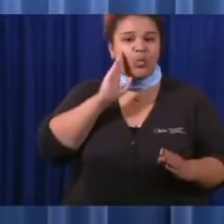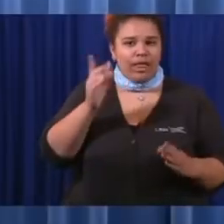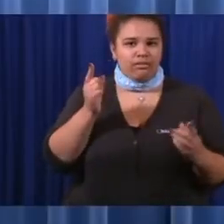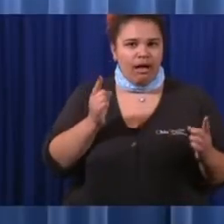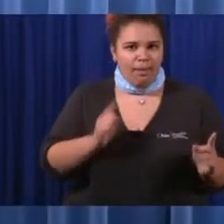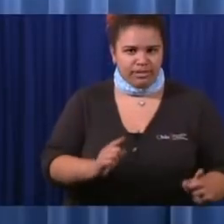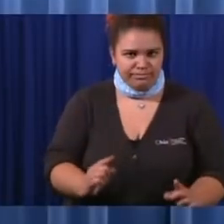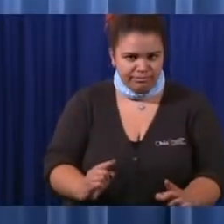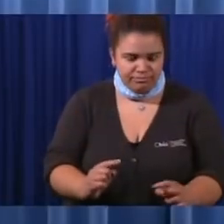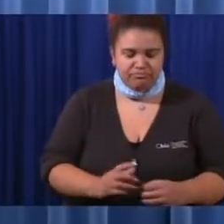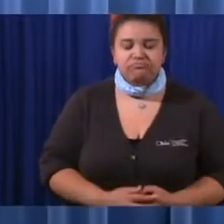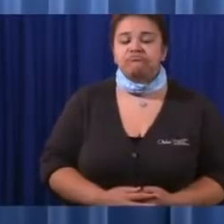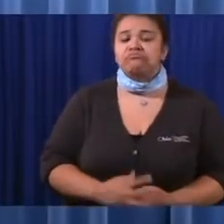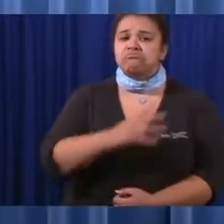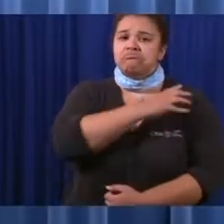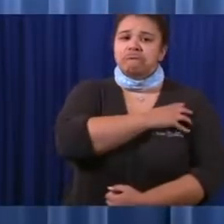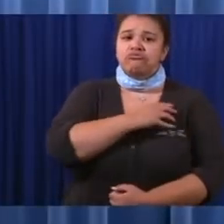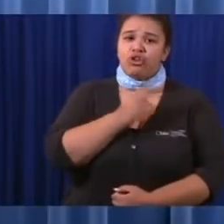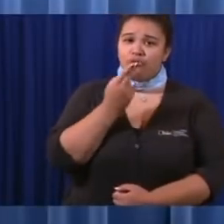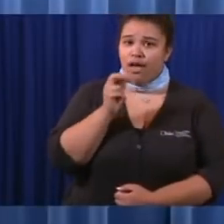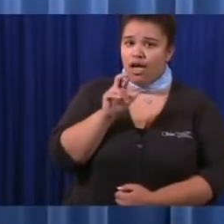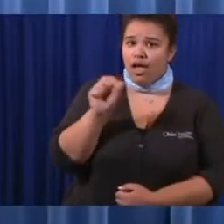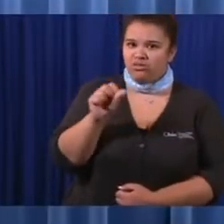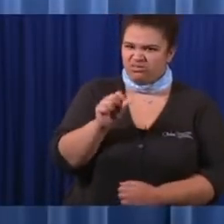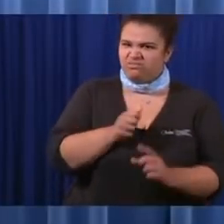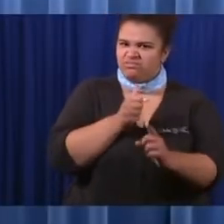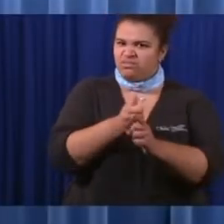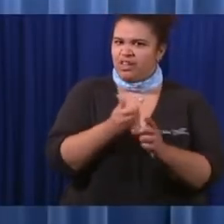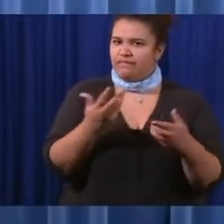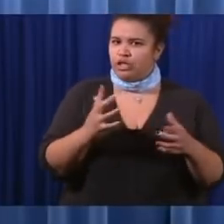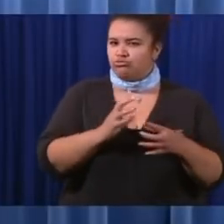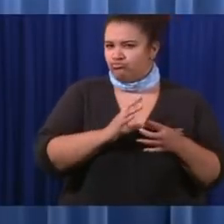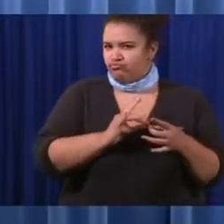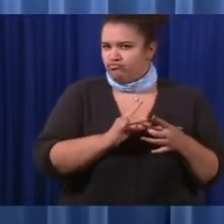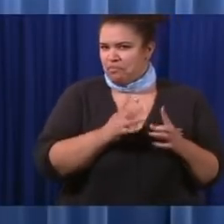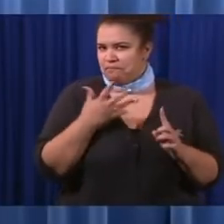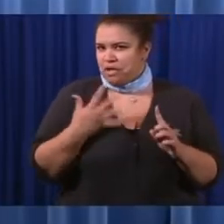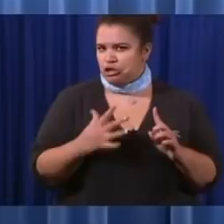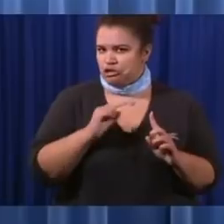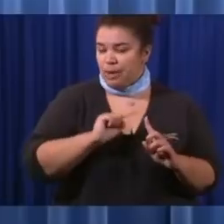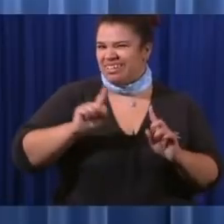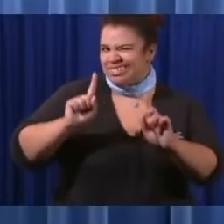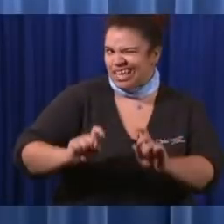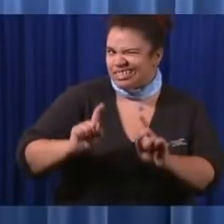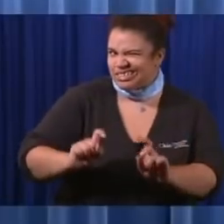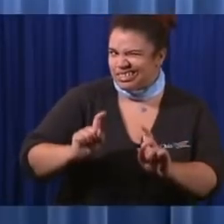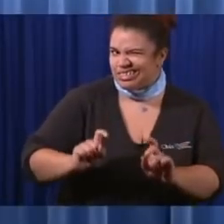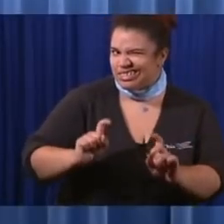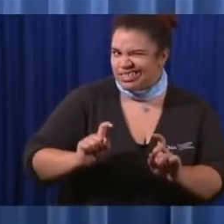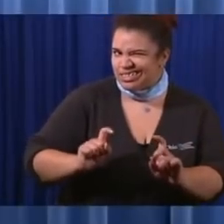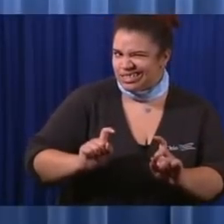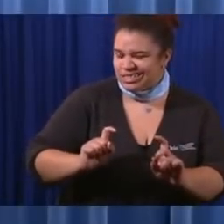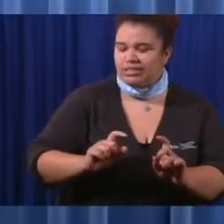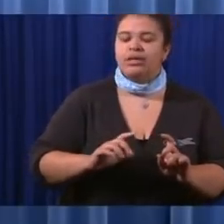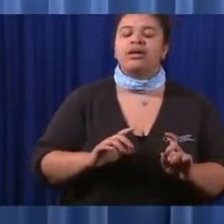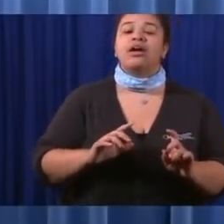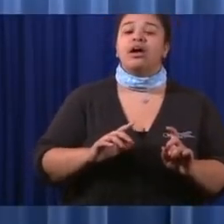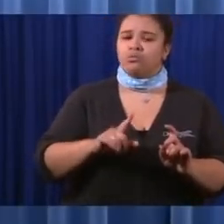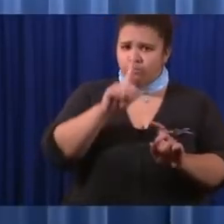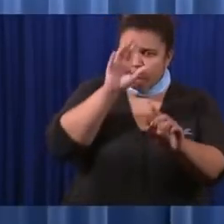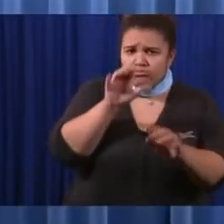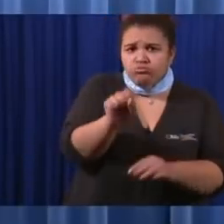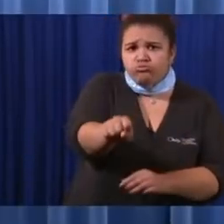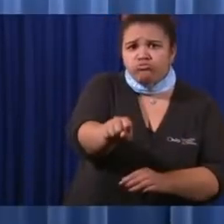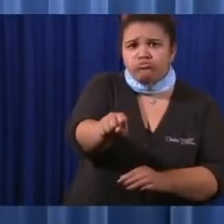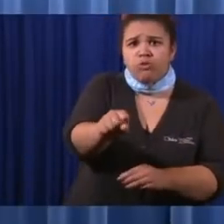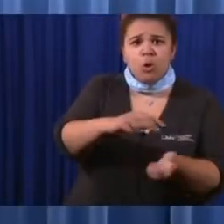Harris talked about, and we've talked about taking testing out, we are not only taking testing and focusing on testing in regard